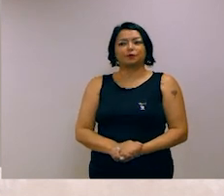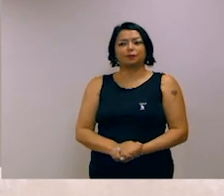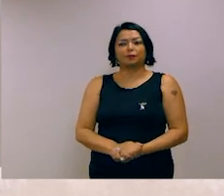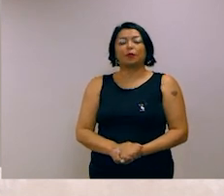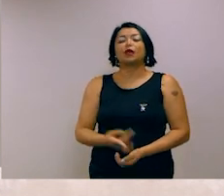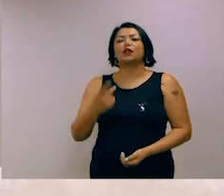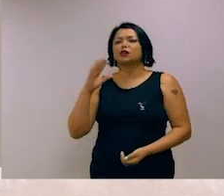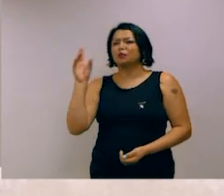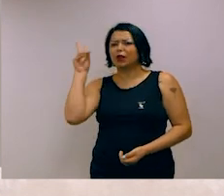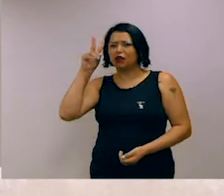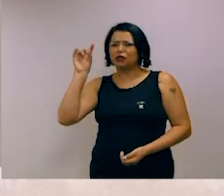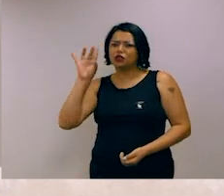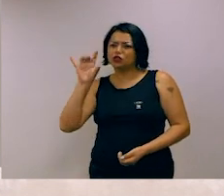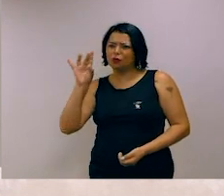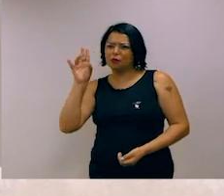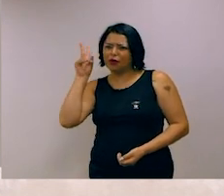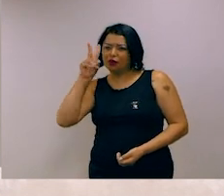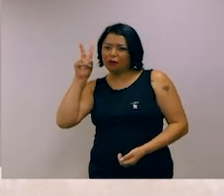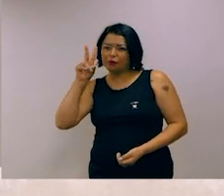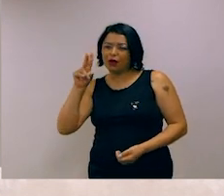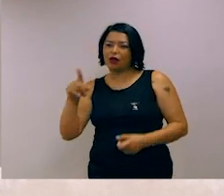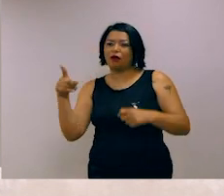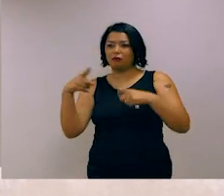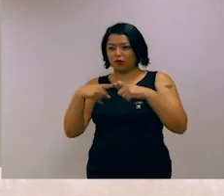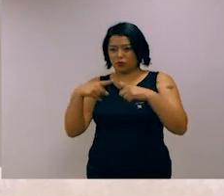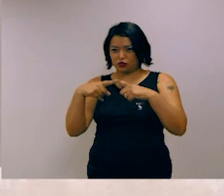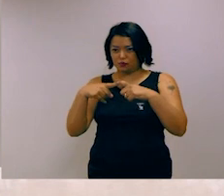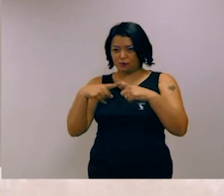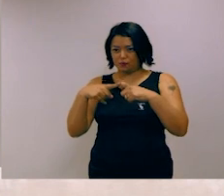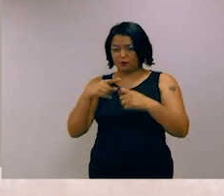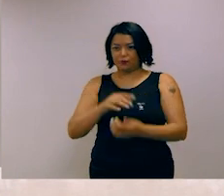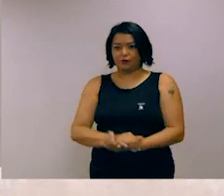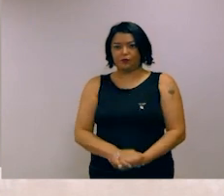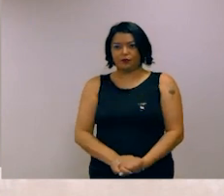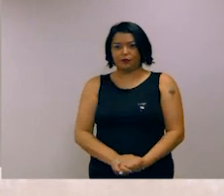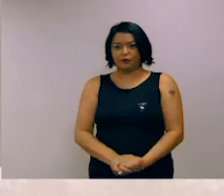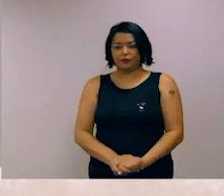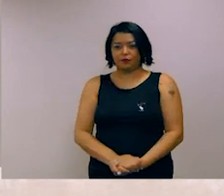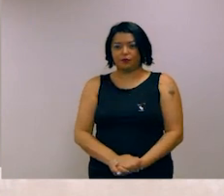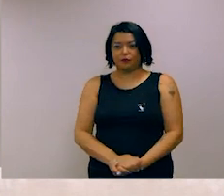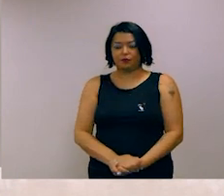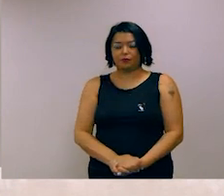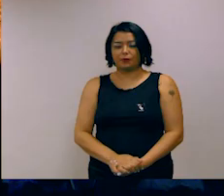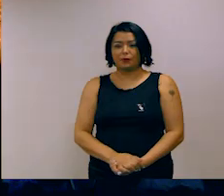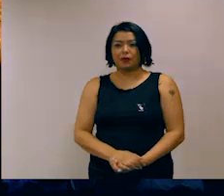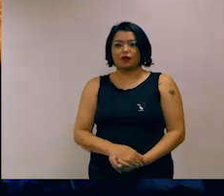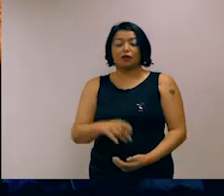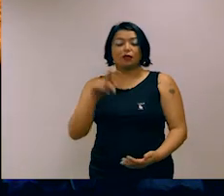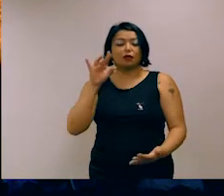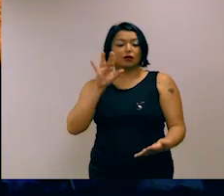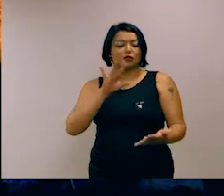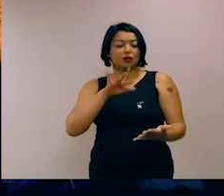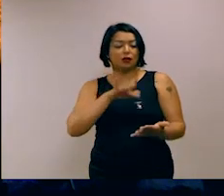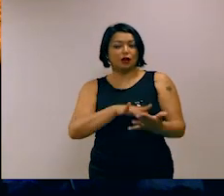from the service, click on the attached link. If I would get it, I won't show up."